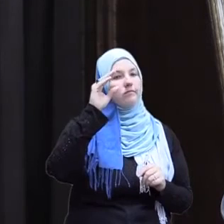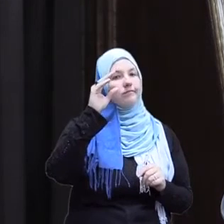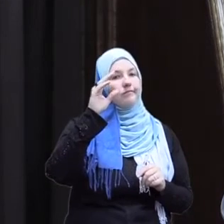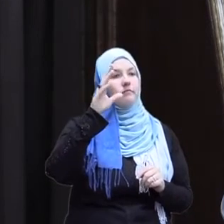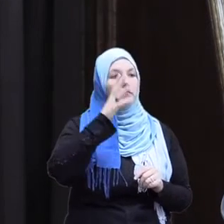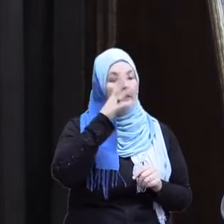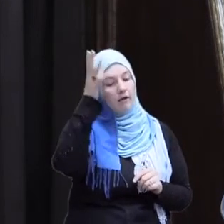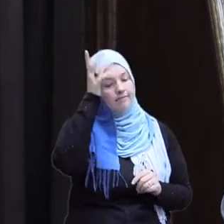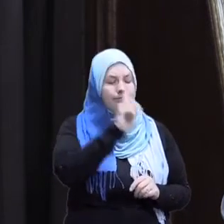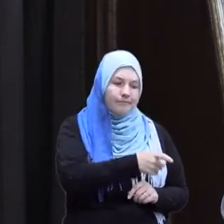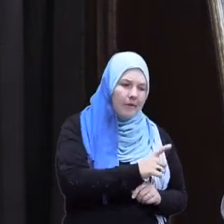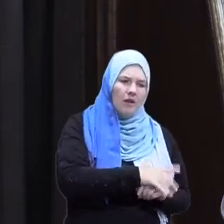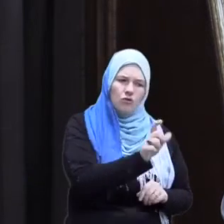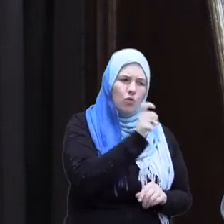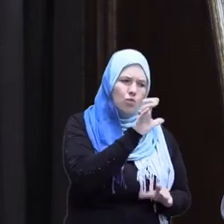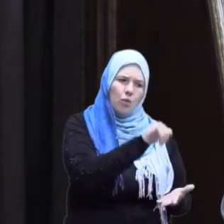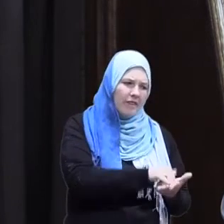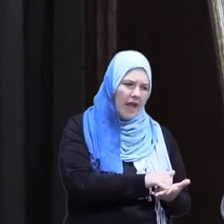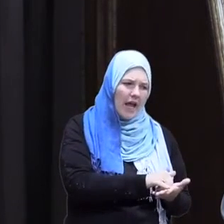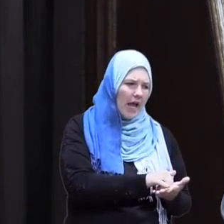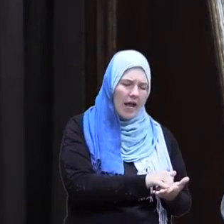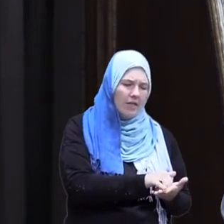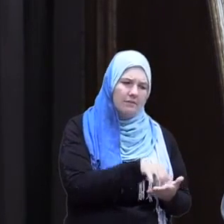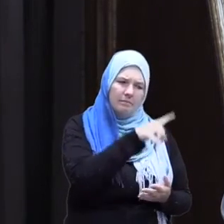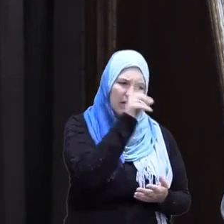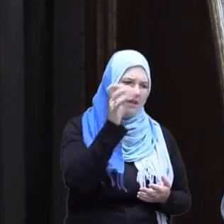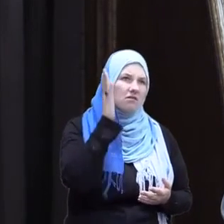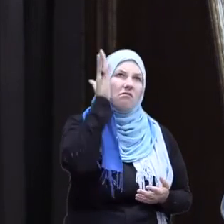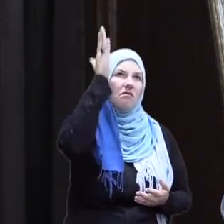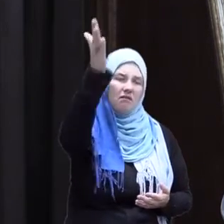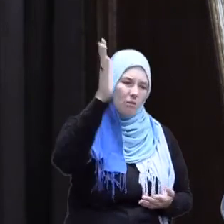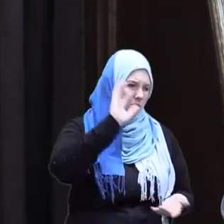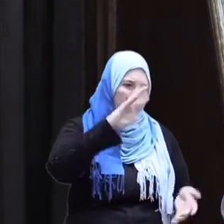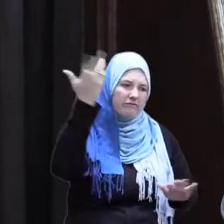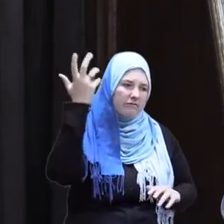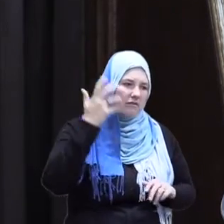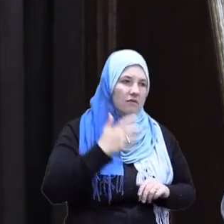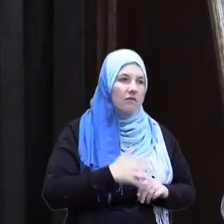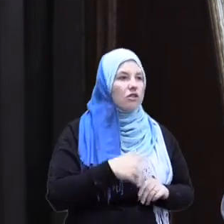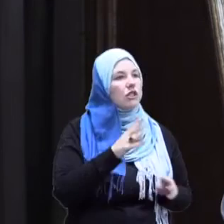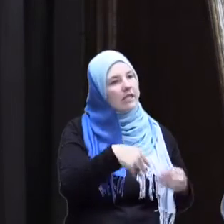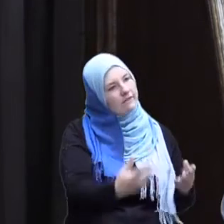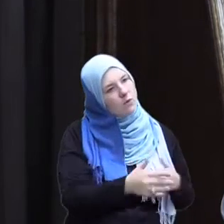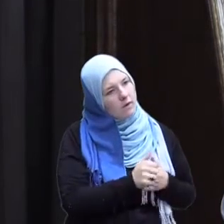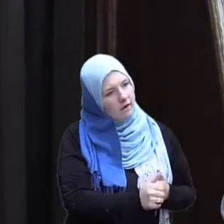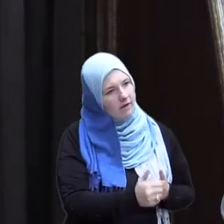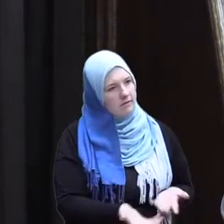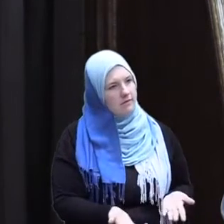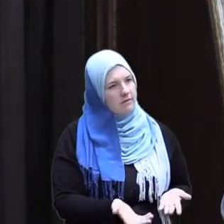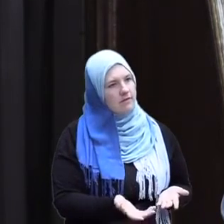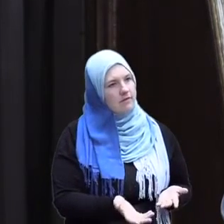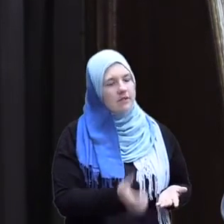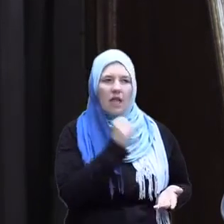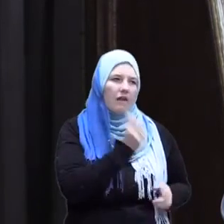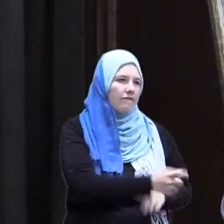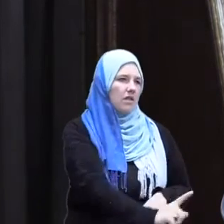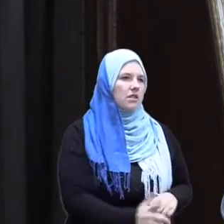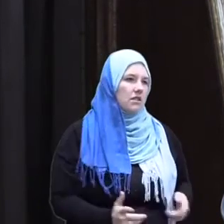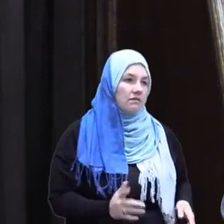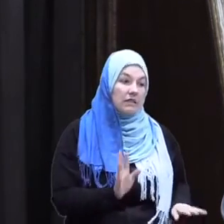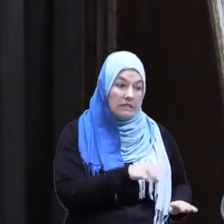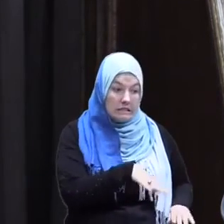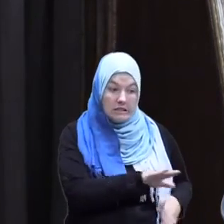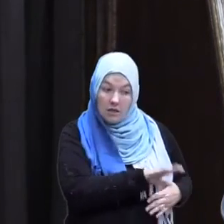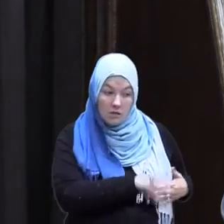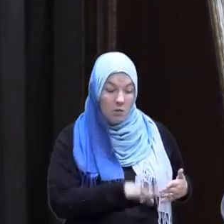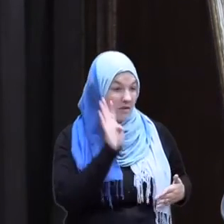doom your future, that's not offensive. She is giving you guidance. She is telling you what the